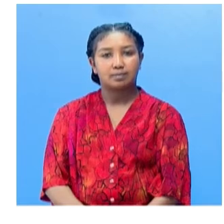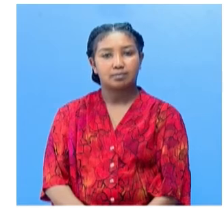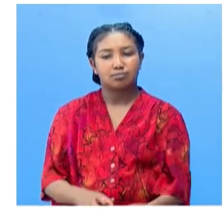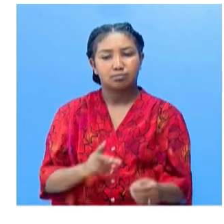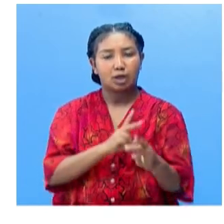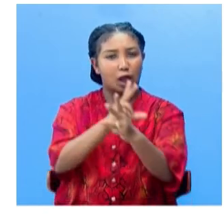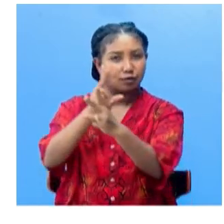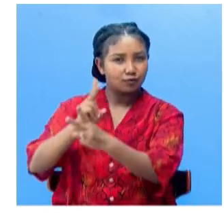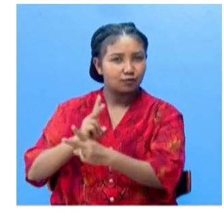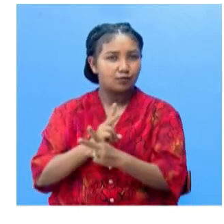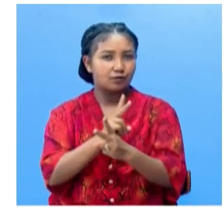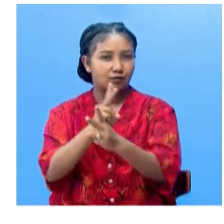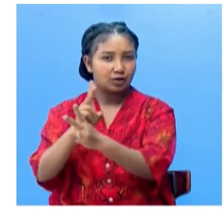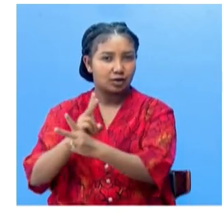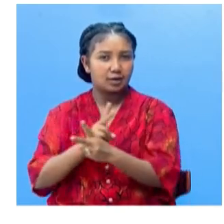carefully